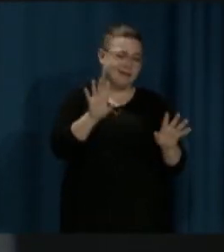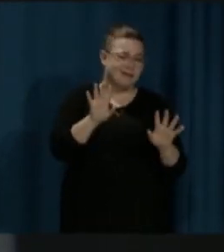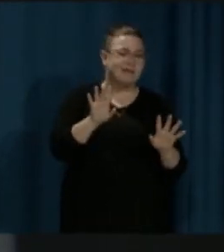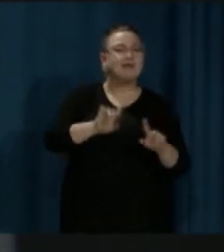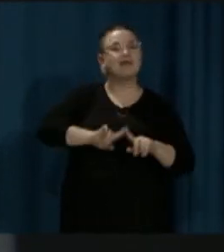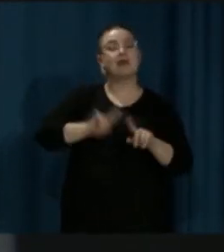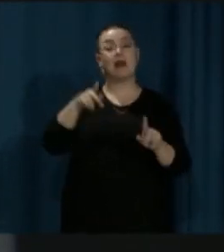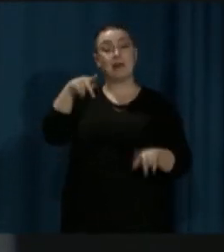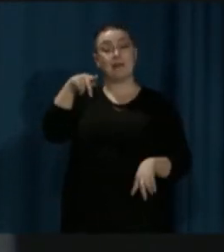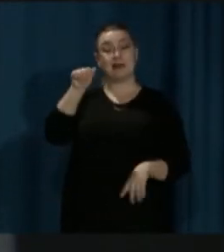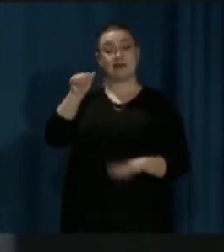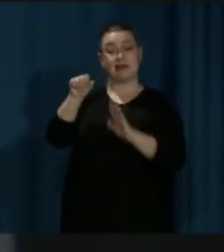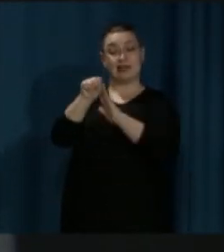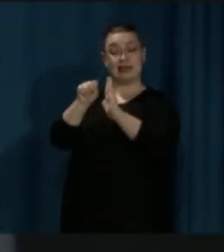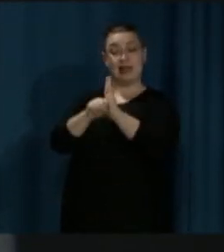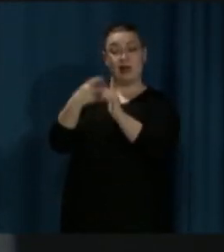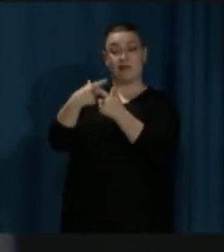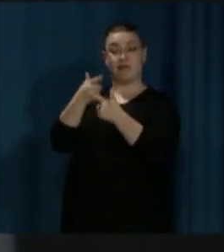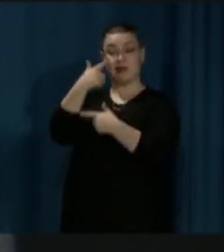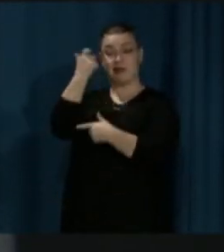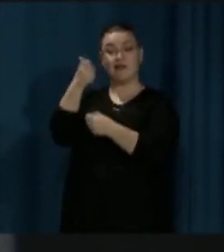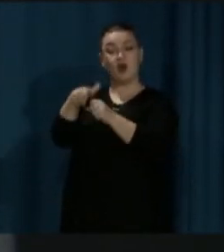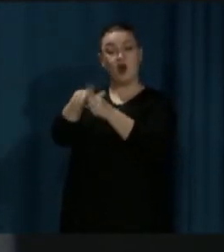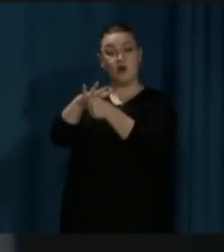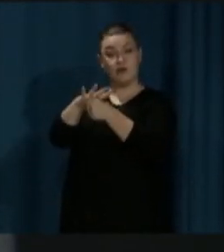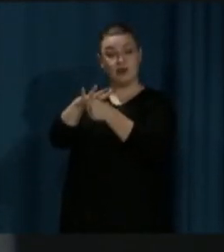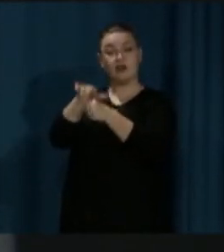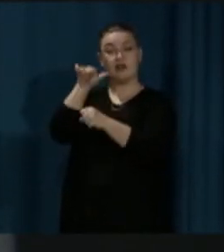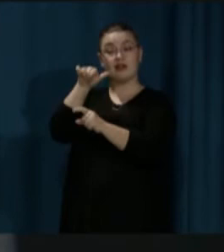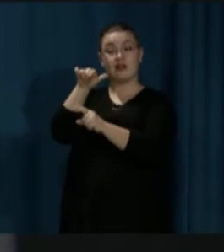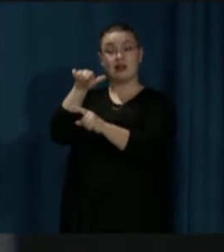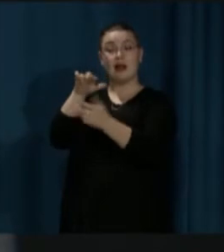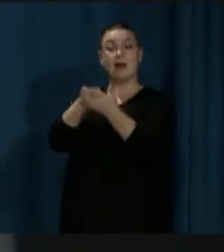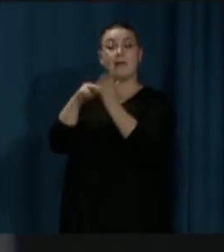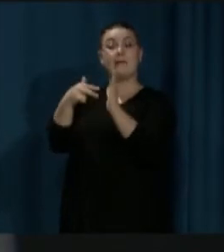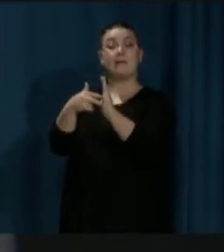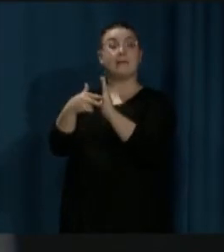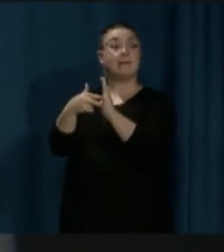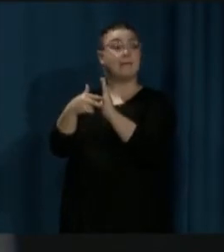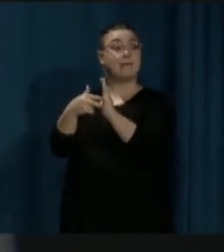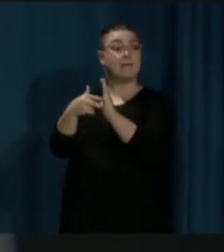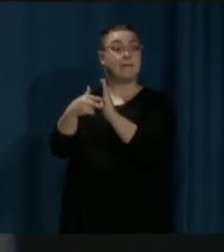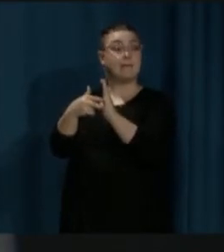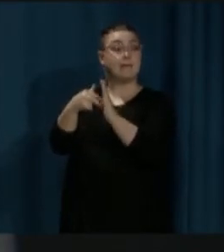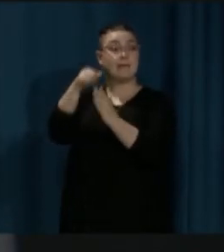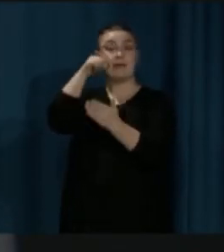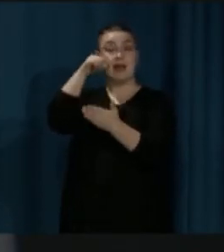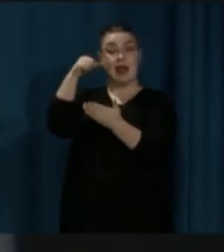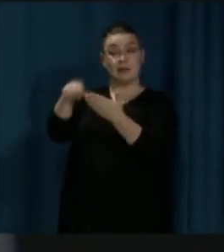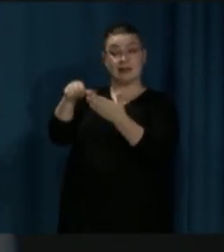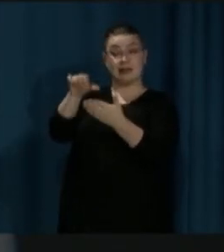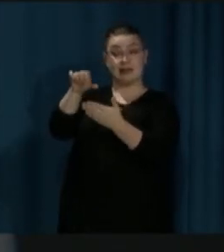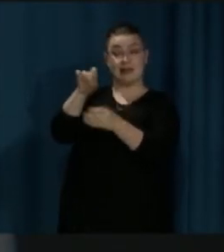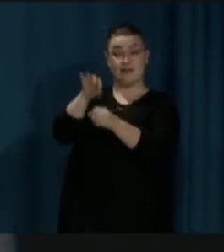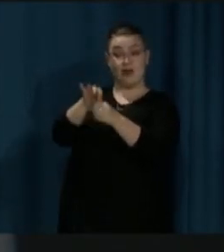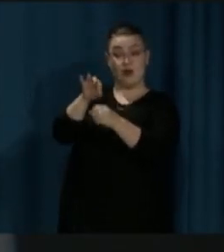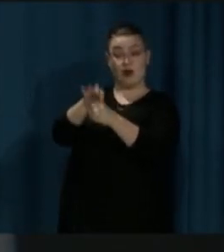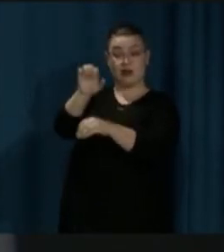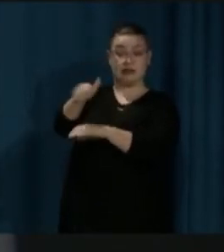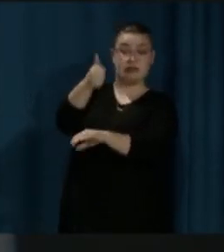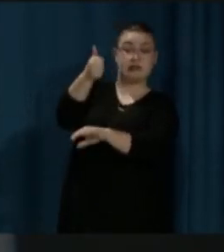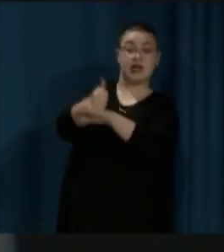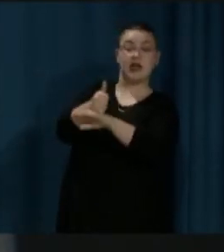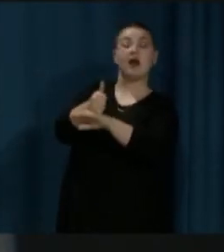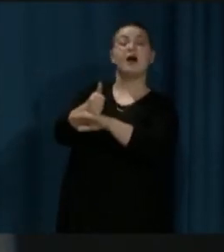Pennsylvania legislature, because of COVID and a number of other things, adopted, no excuse absentee voting, and their state Supreme